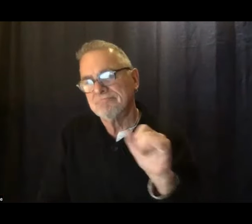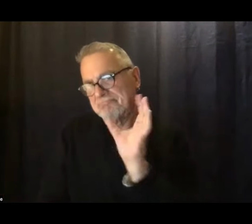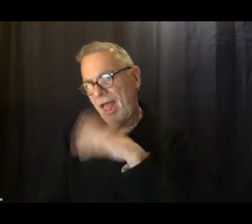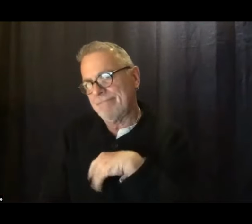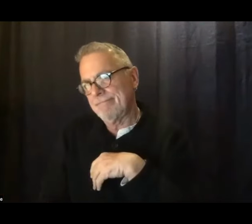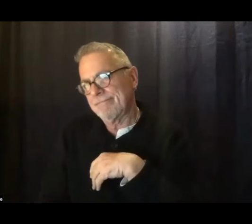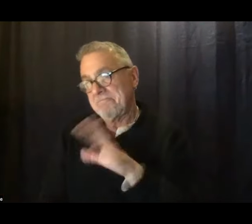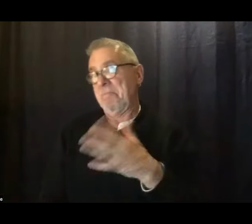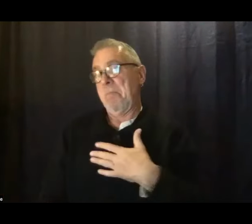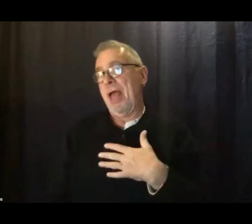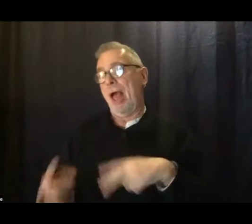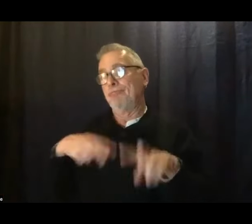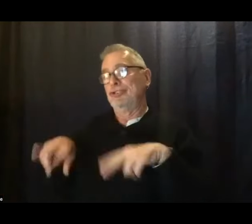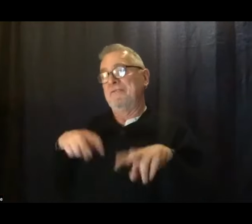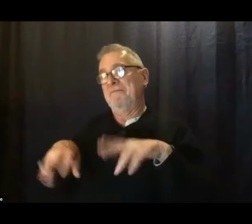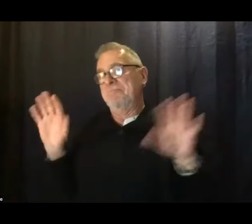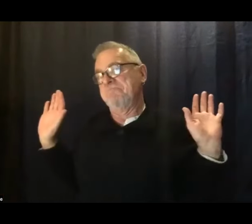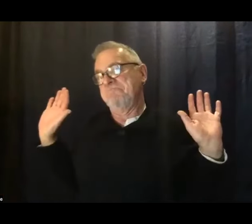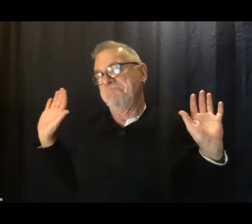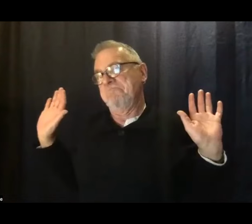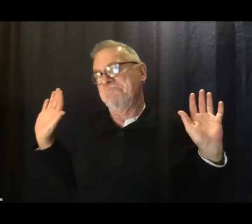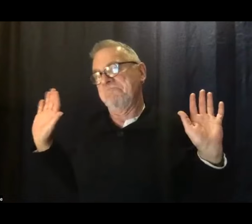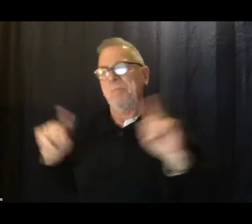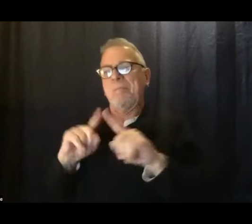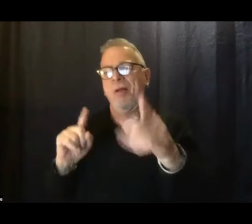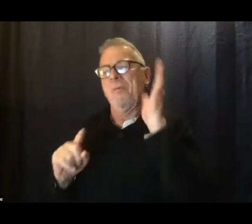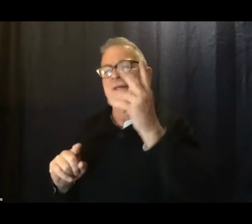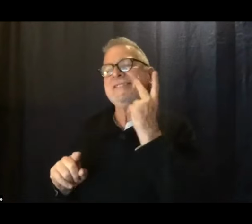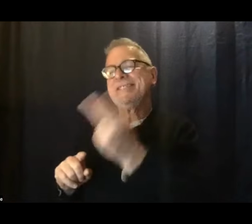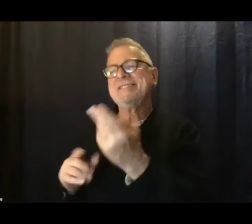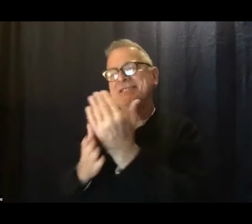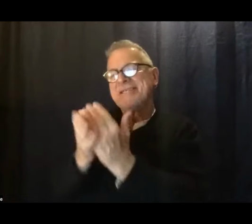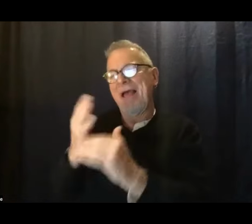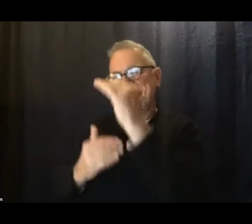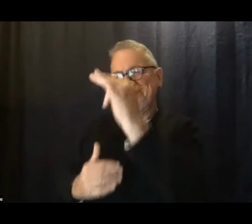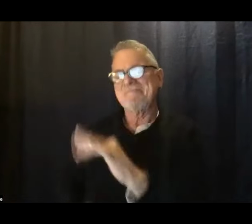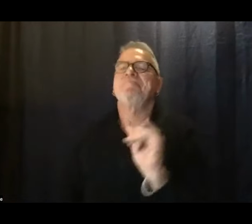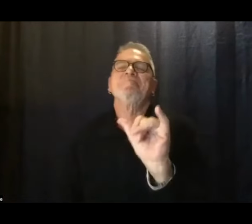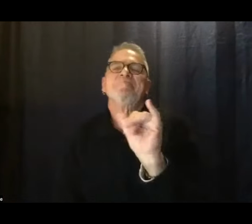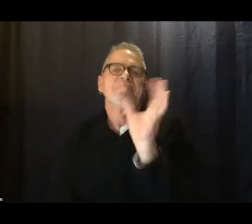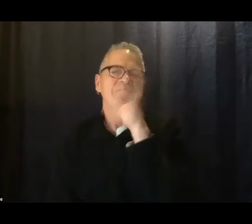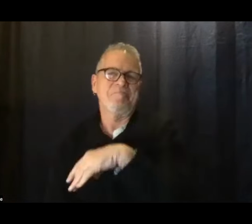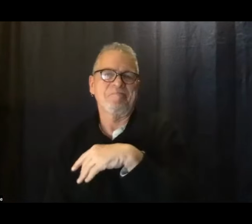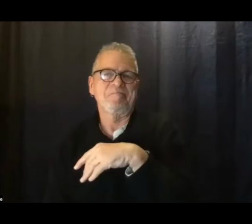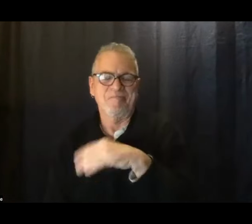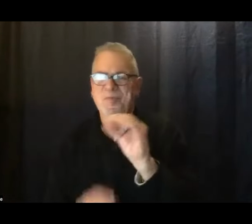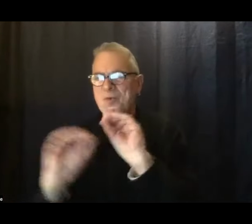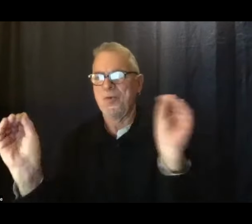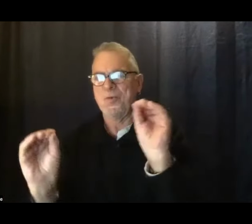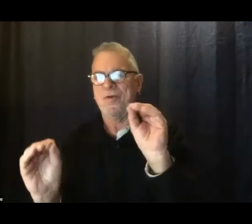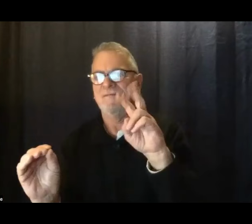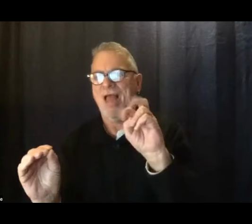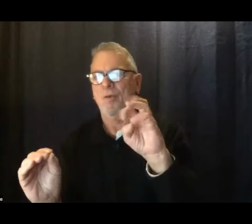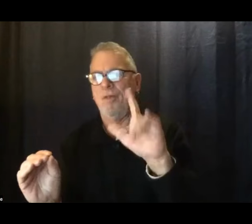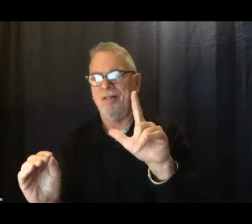a typical noticed pattern that I've noticed from my own observation, which is the vowels tend to miss out from the